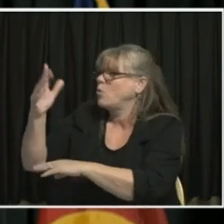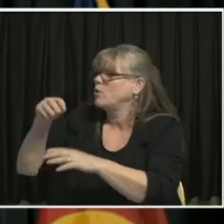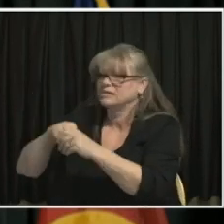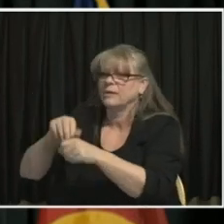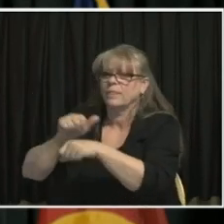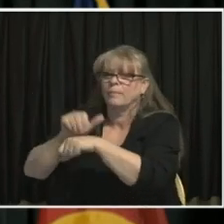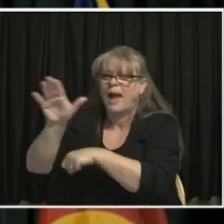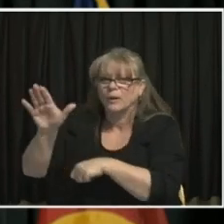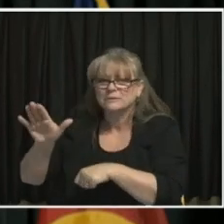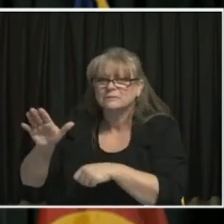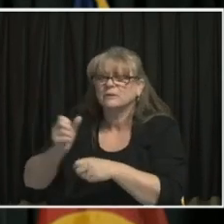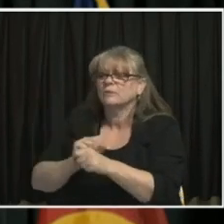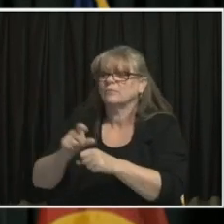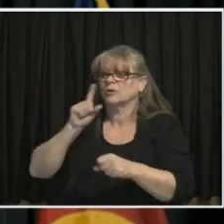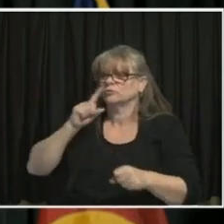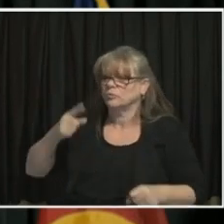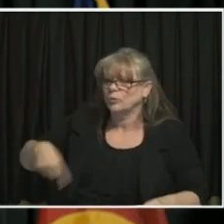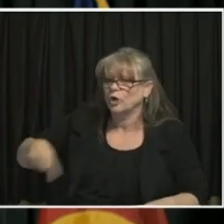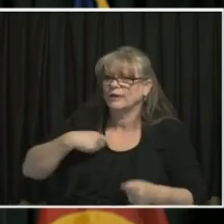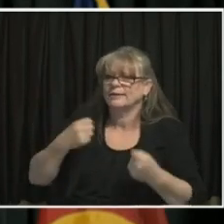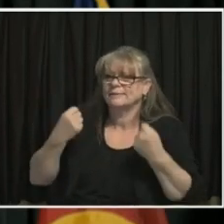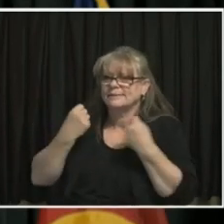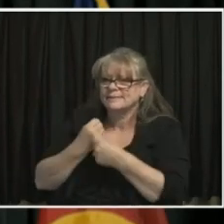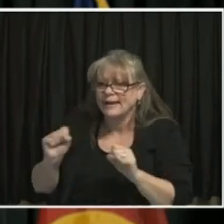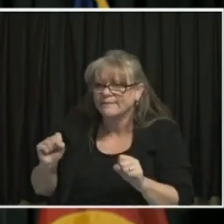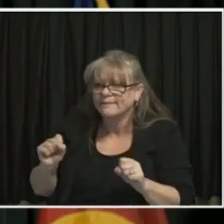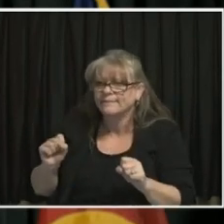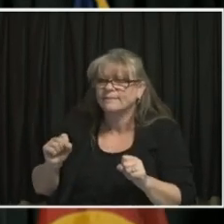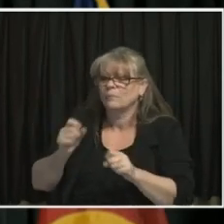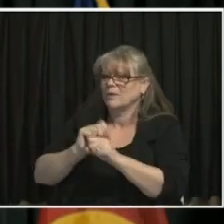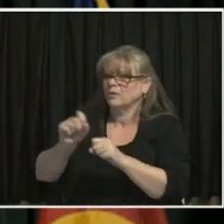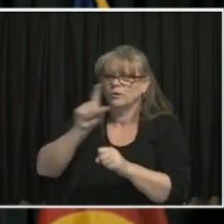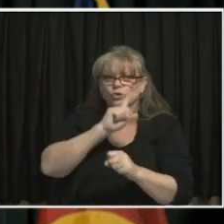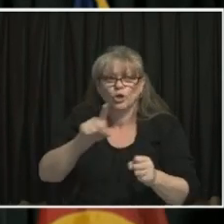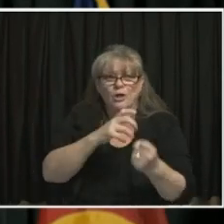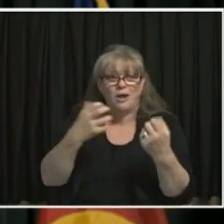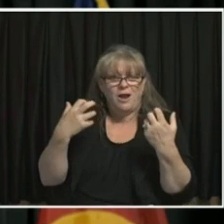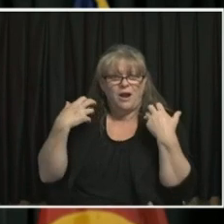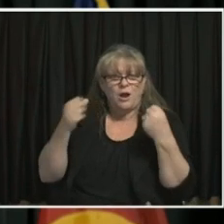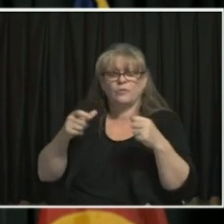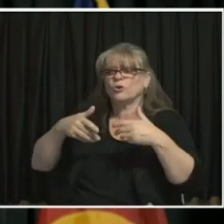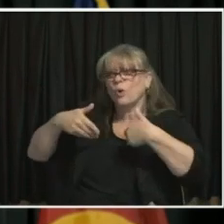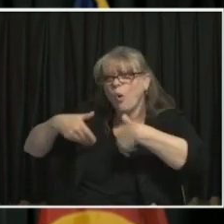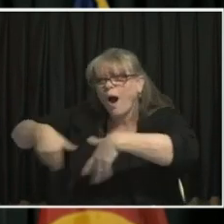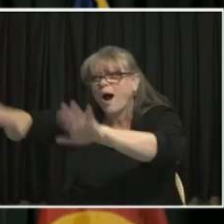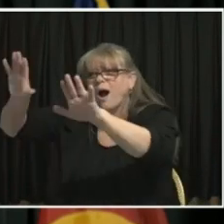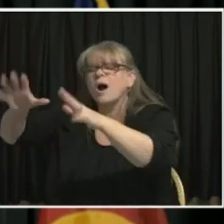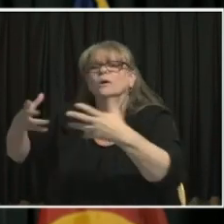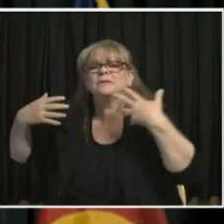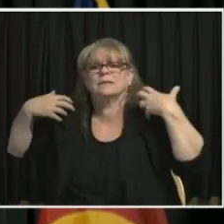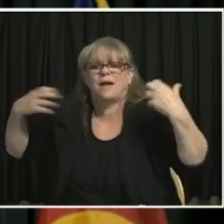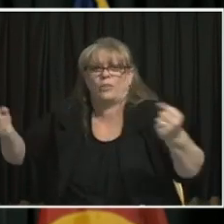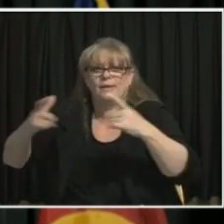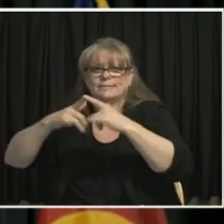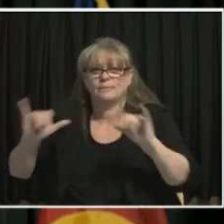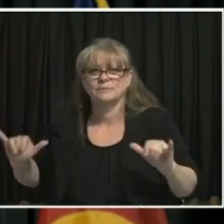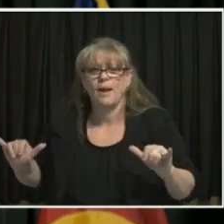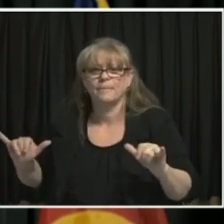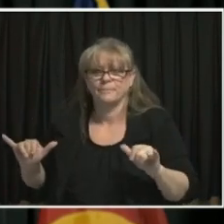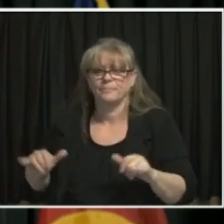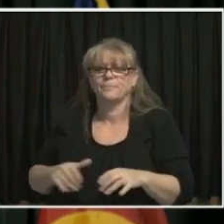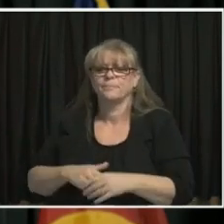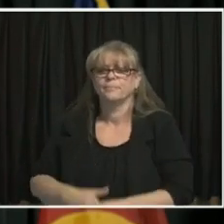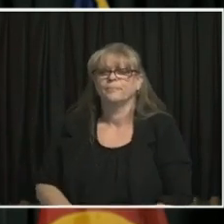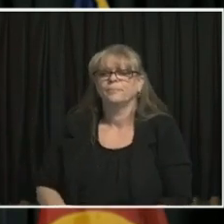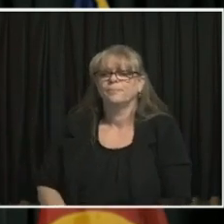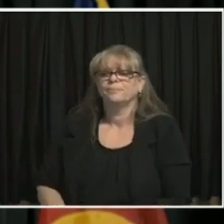providing healthy outdoor opportunities for Coloradans to recreate in a safe way as possible. The guidance will be going live